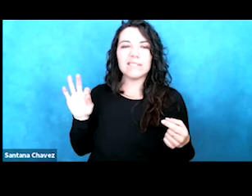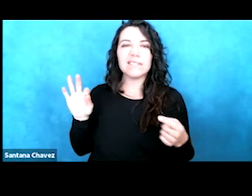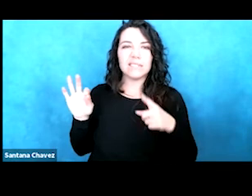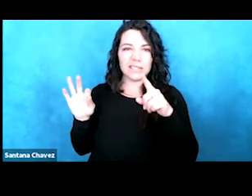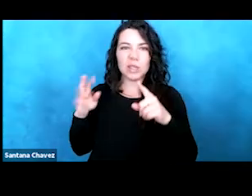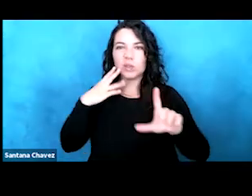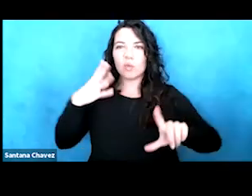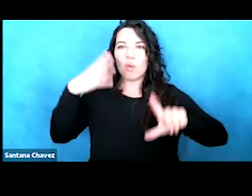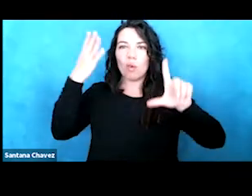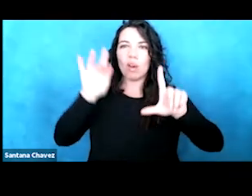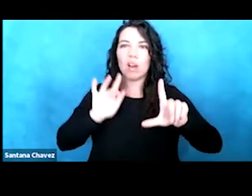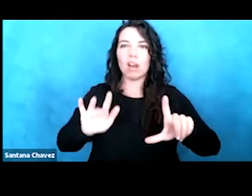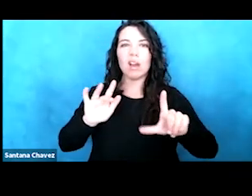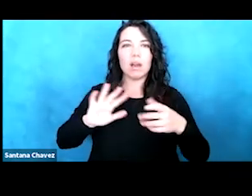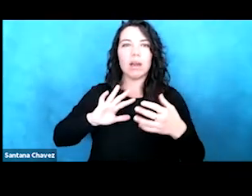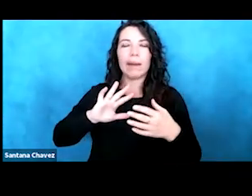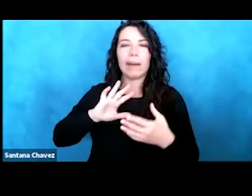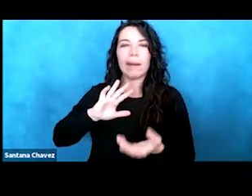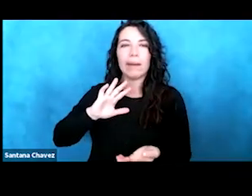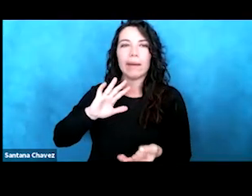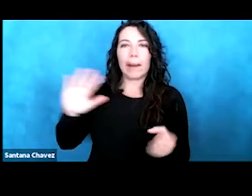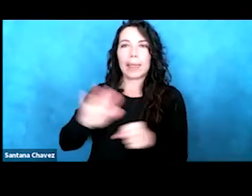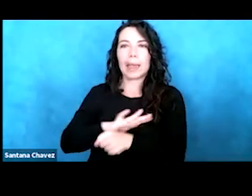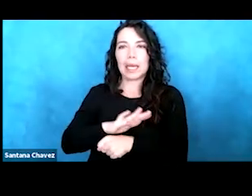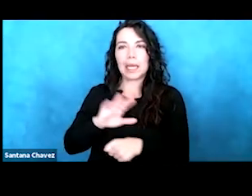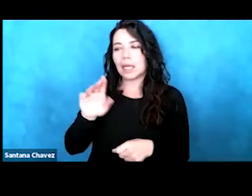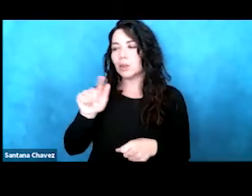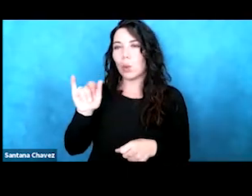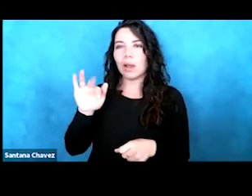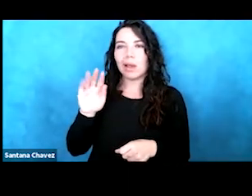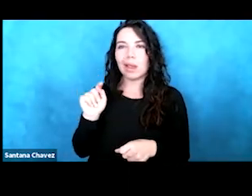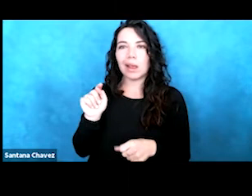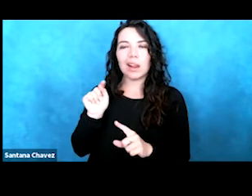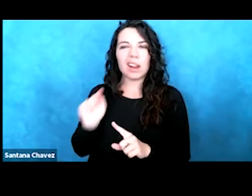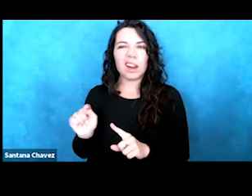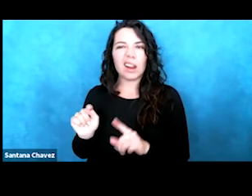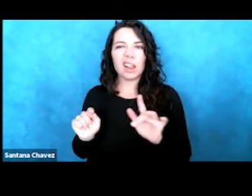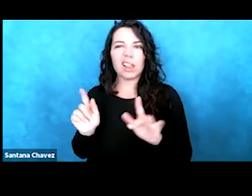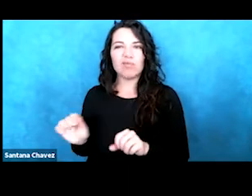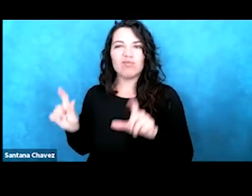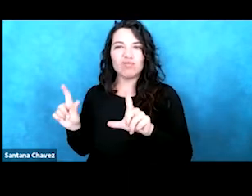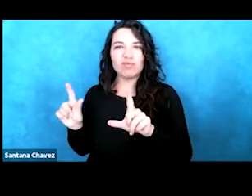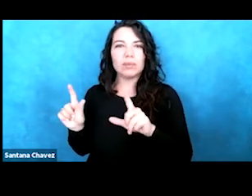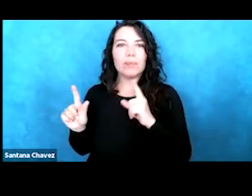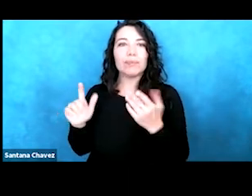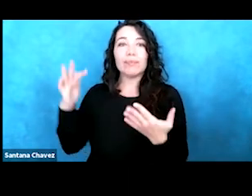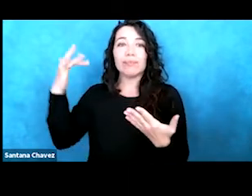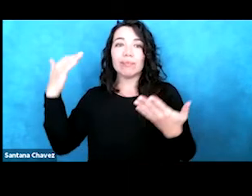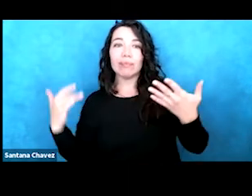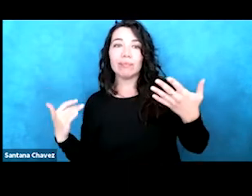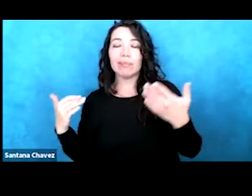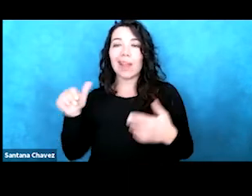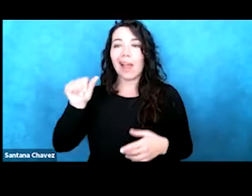toolkit. And then in the Annex 2, illustrative